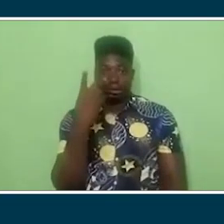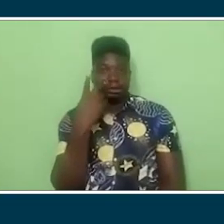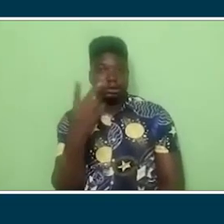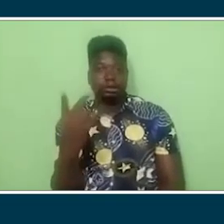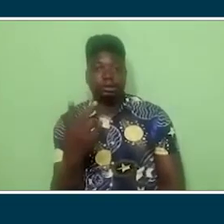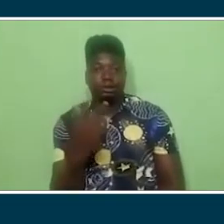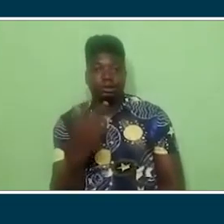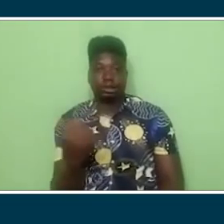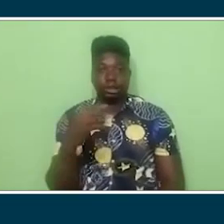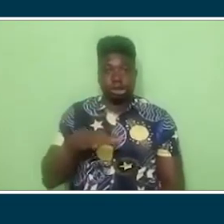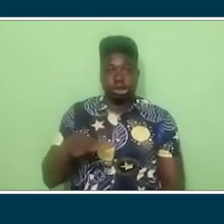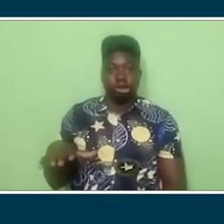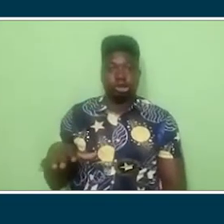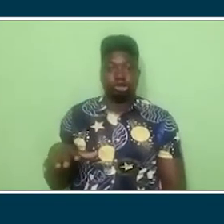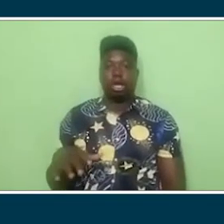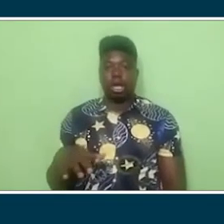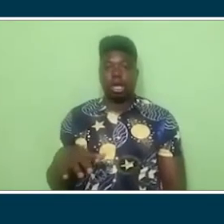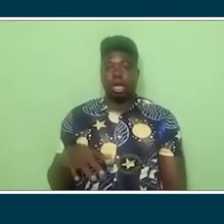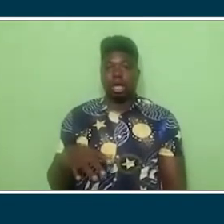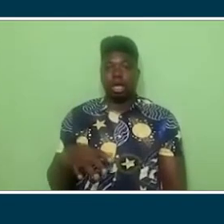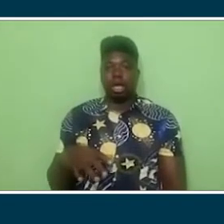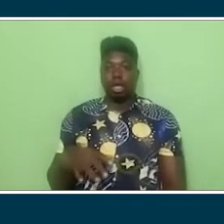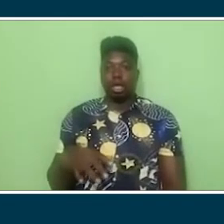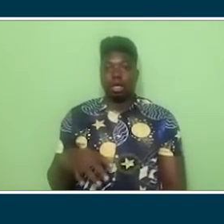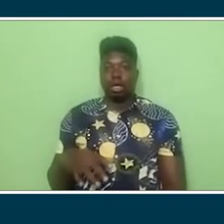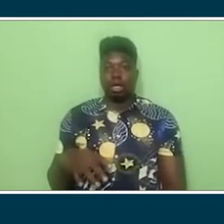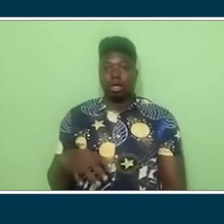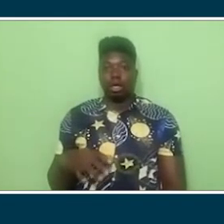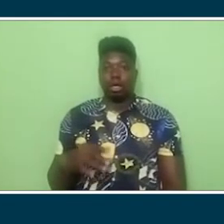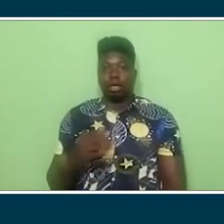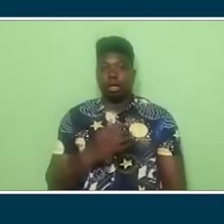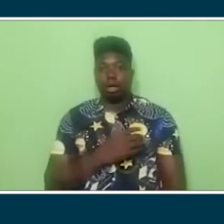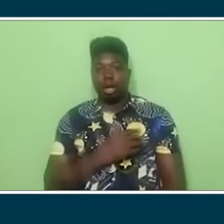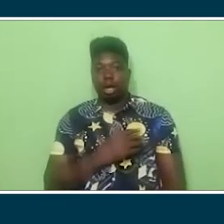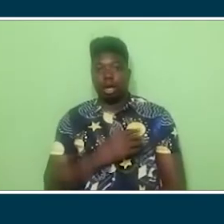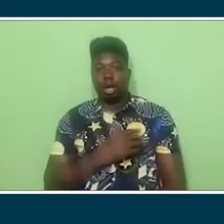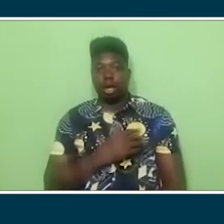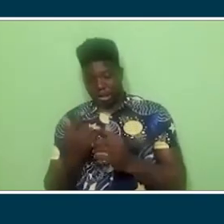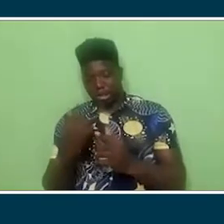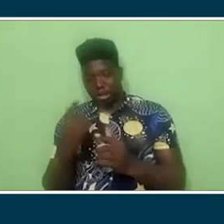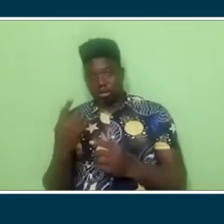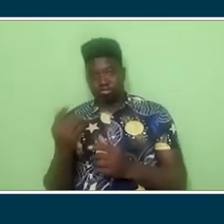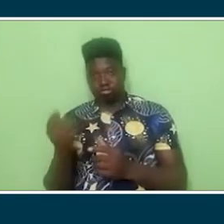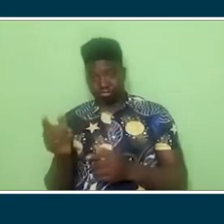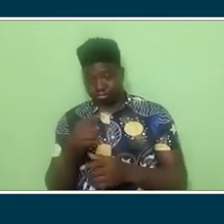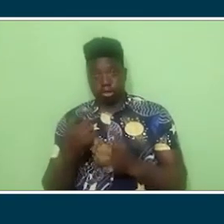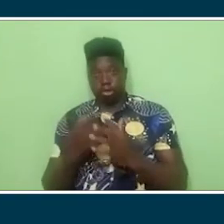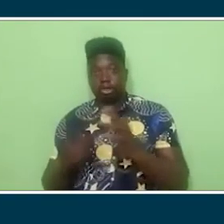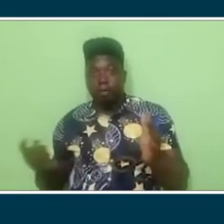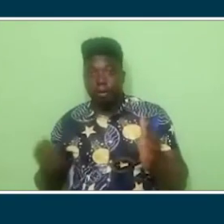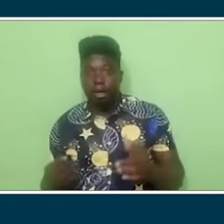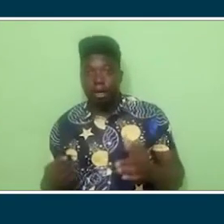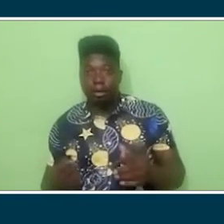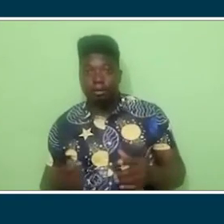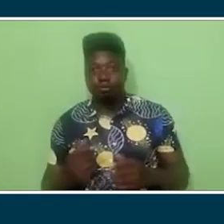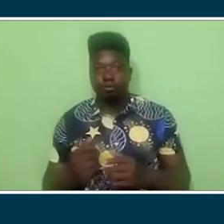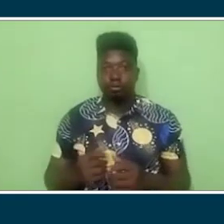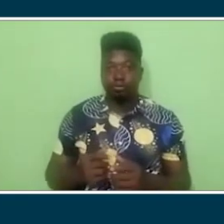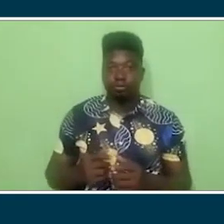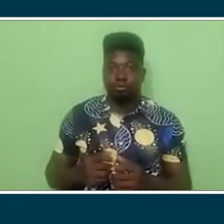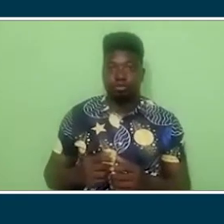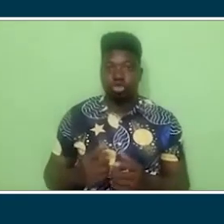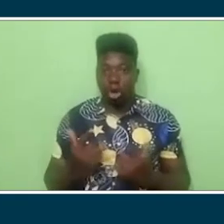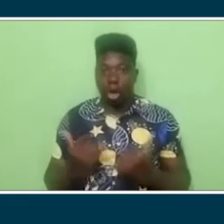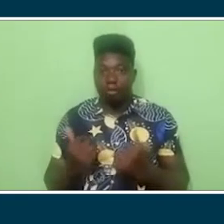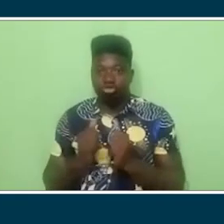the children of the disappeared and the mothers of the disappeared coming together with a lot of solemnity and